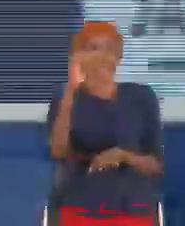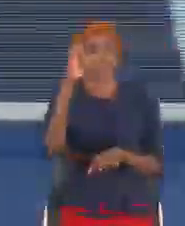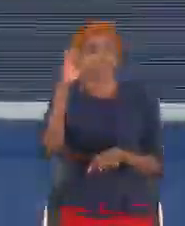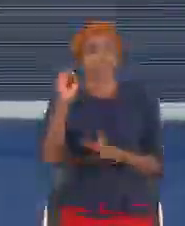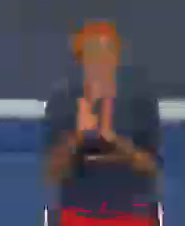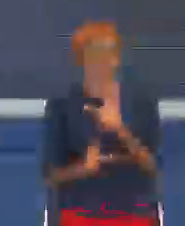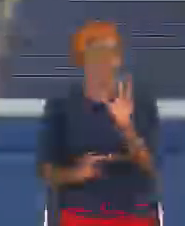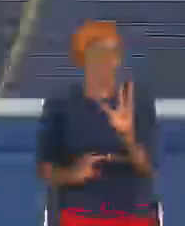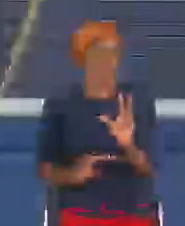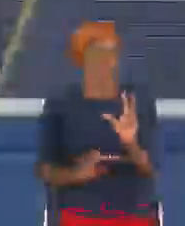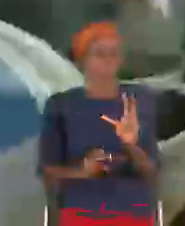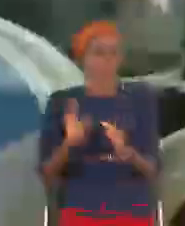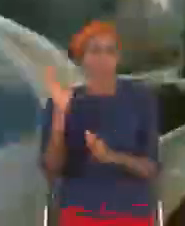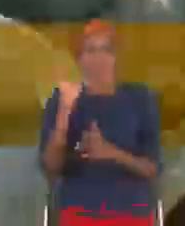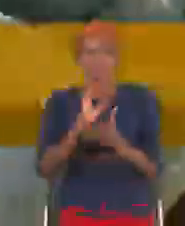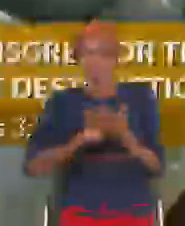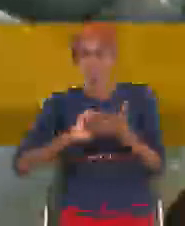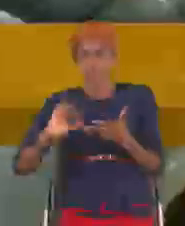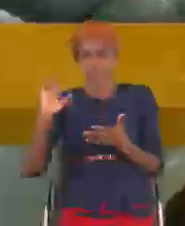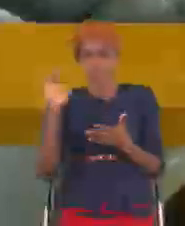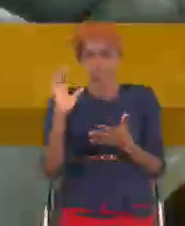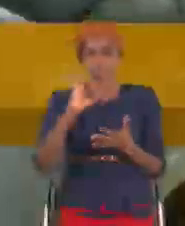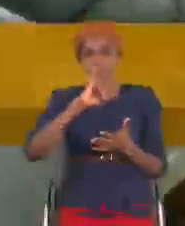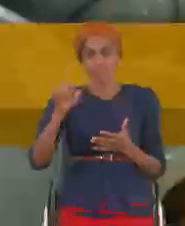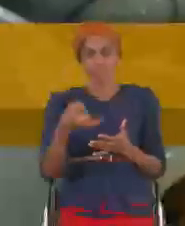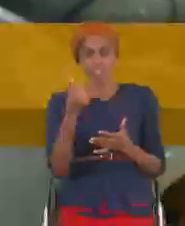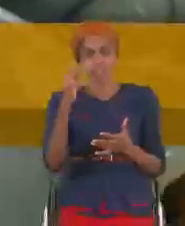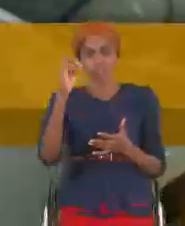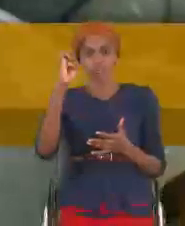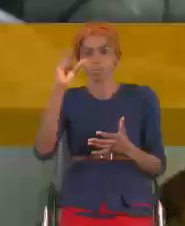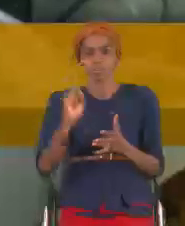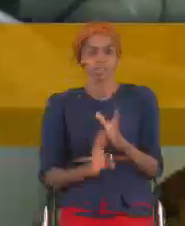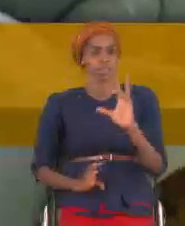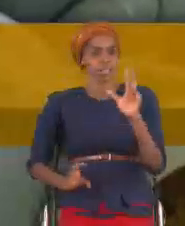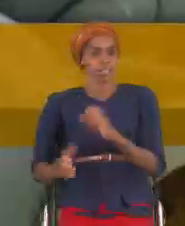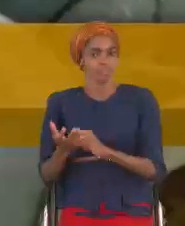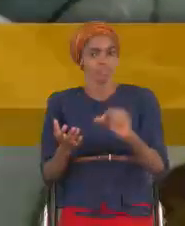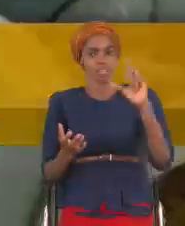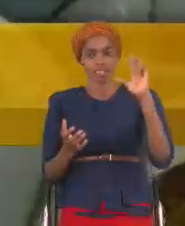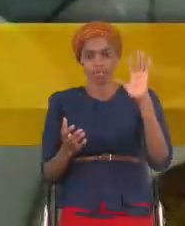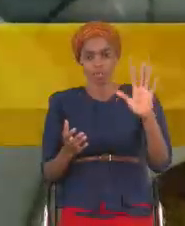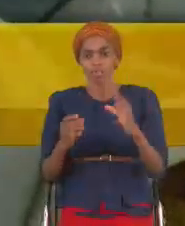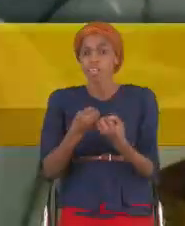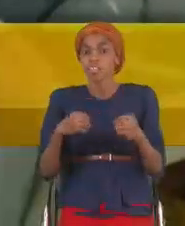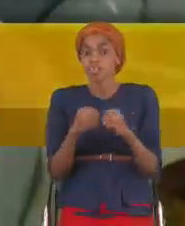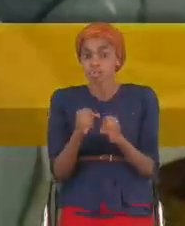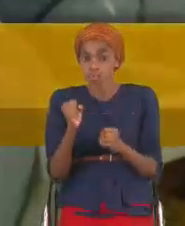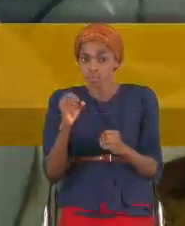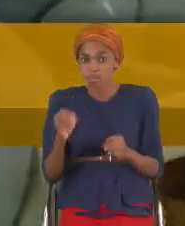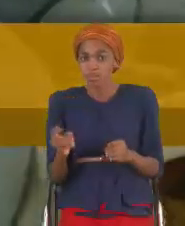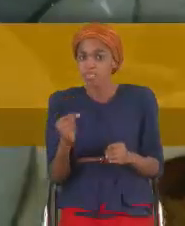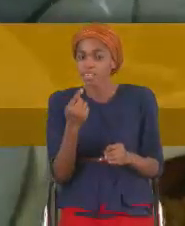And I'm reading from verse 5. In James chapter 3 verse 5. Even so, the